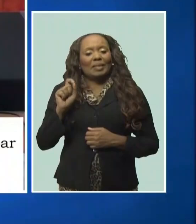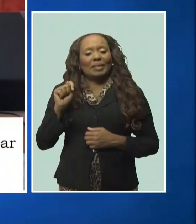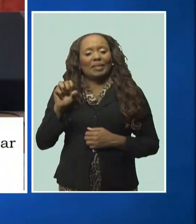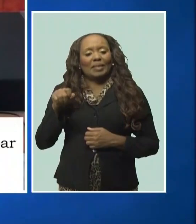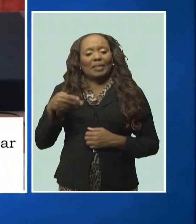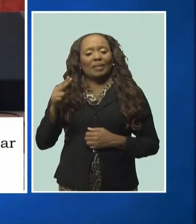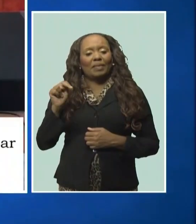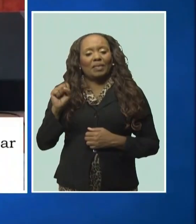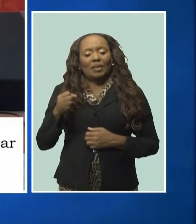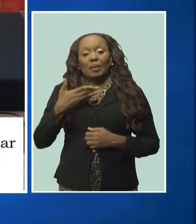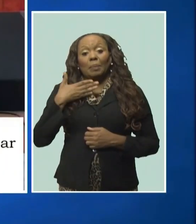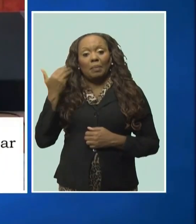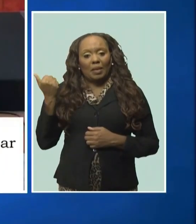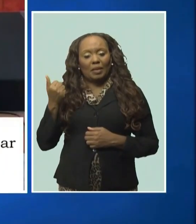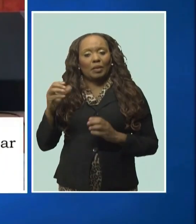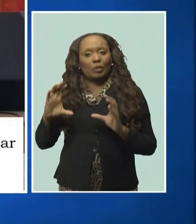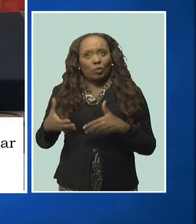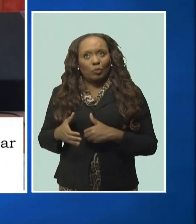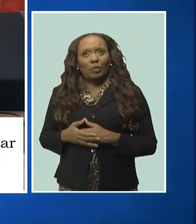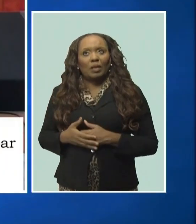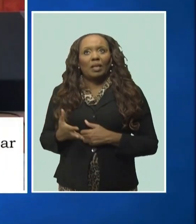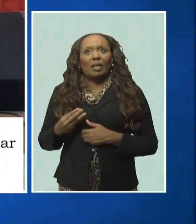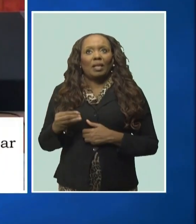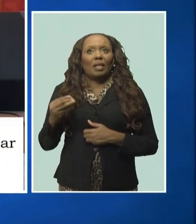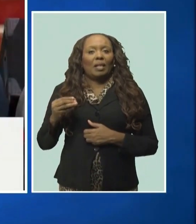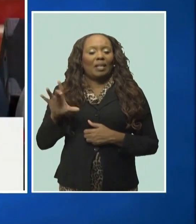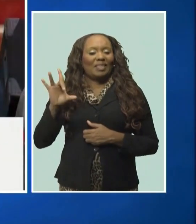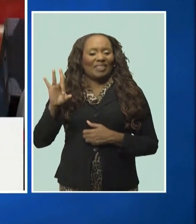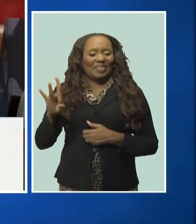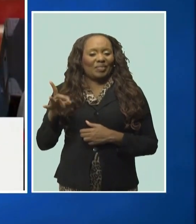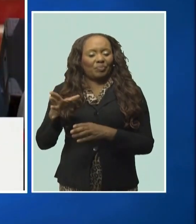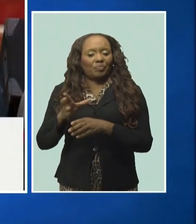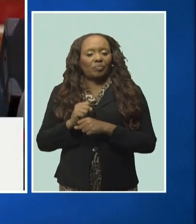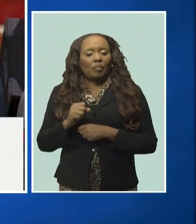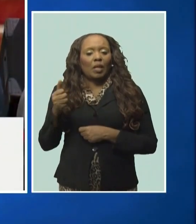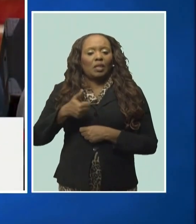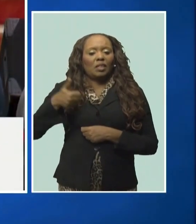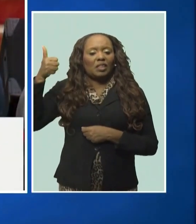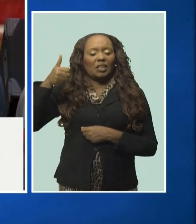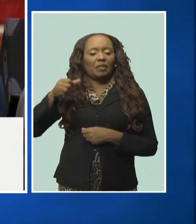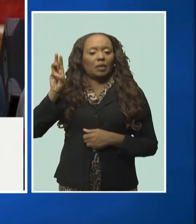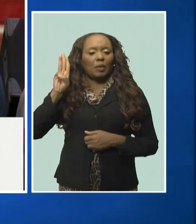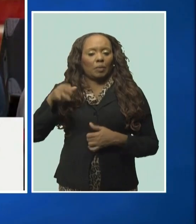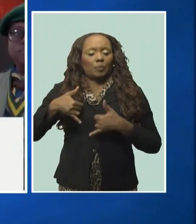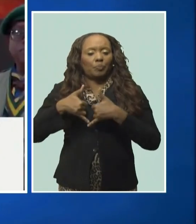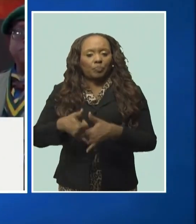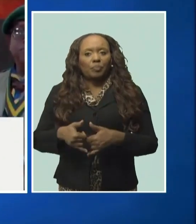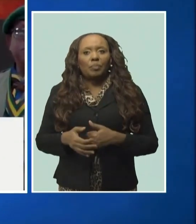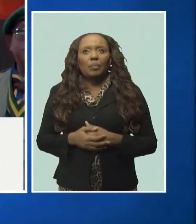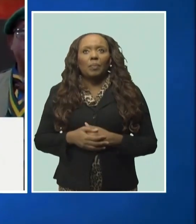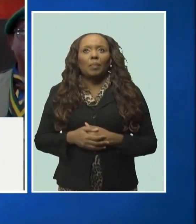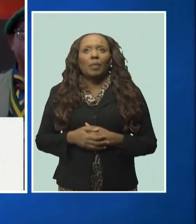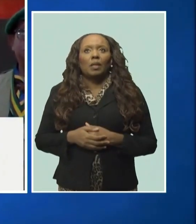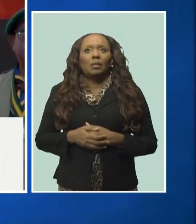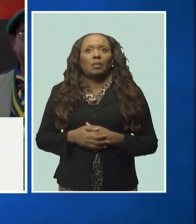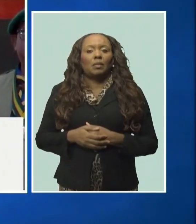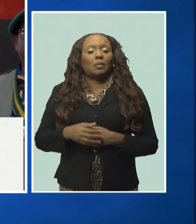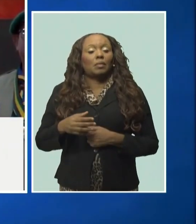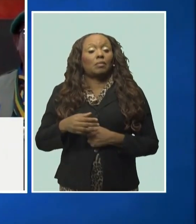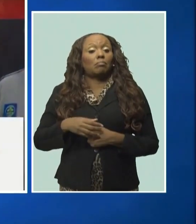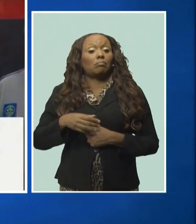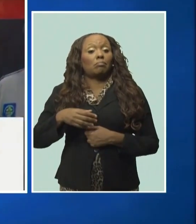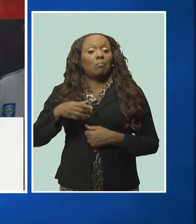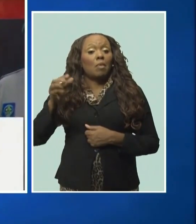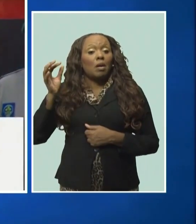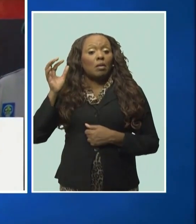2023, and 8 individuals received the Chief Scouts Award. In his sermon, Deputy Commissioner Reverend Martin Taylor shared these